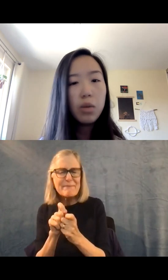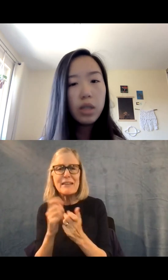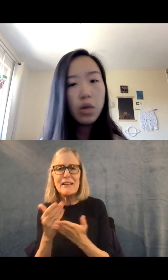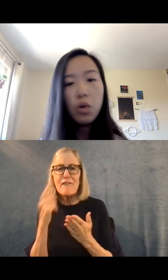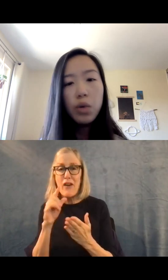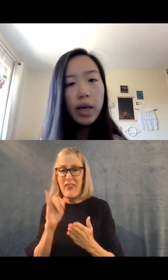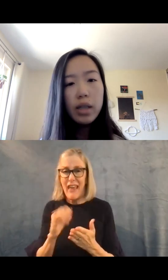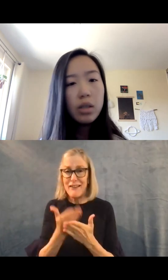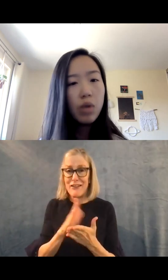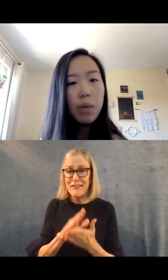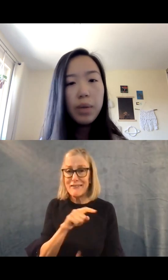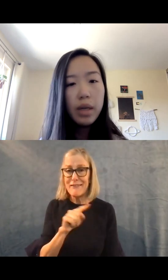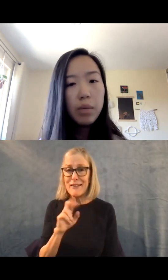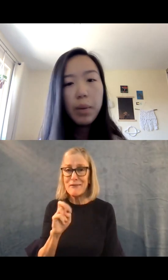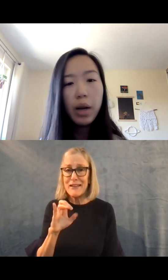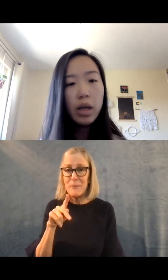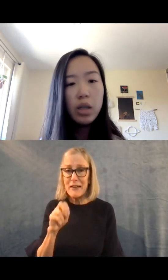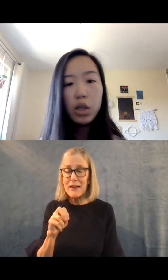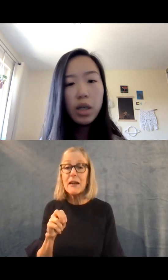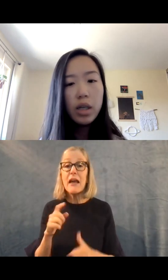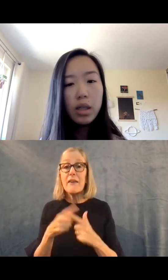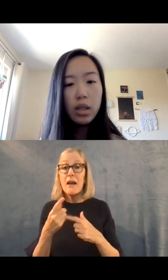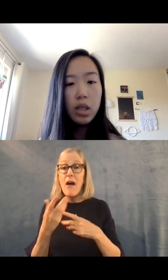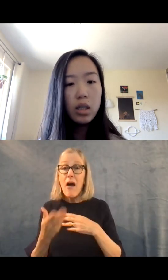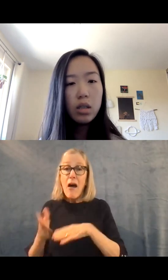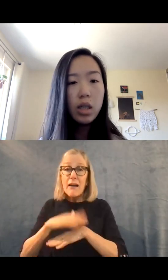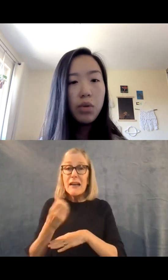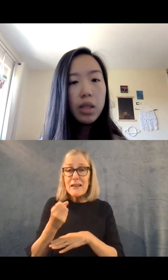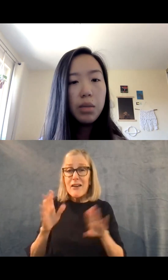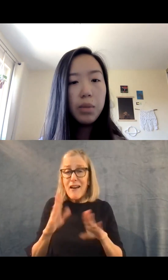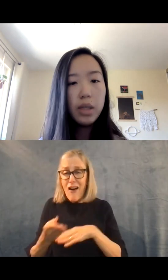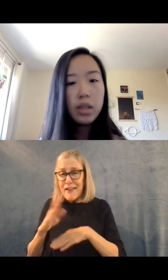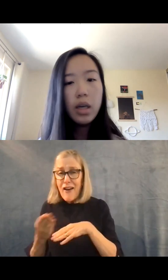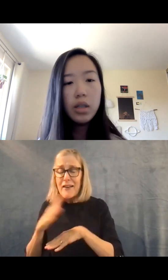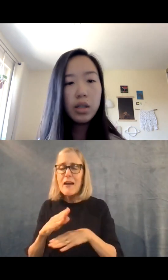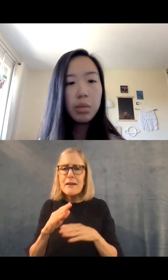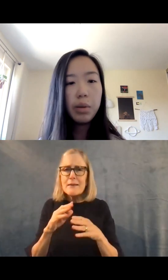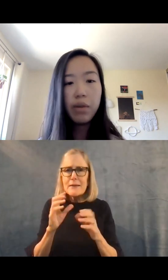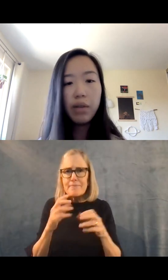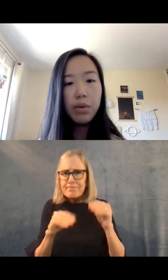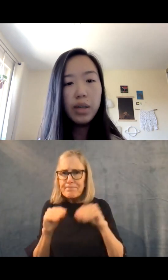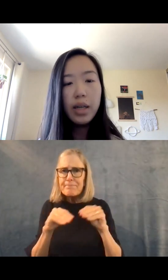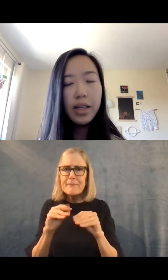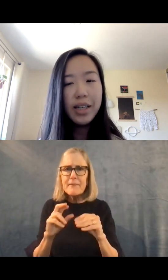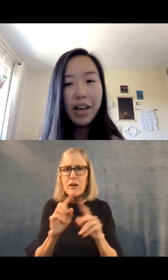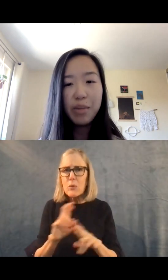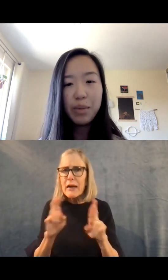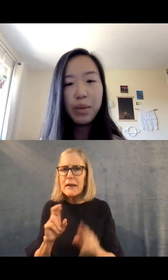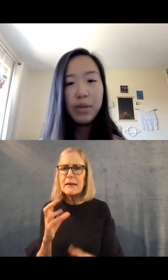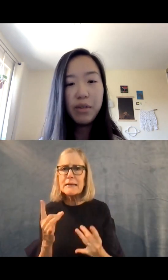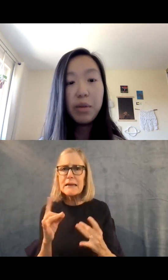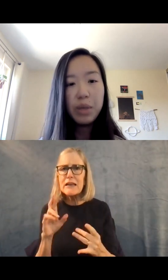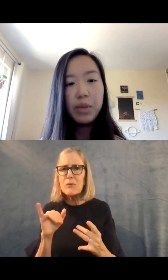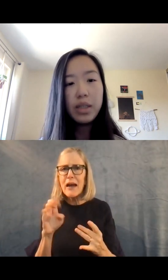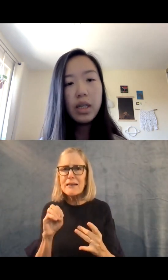spend almost like the whole weekend wrapping, preparing, and cooking these sticky rice dumplings just to prepare for everyone. And then I remember